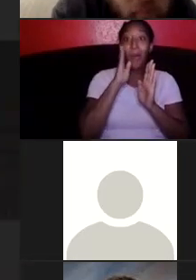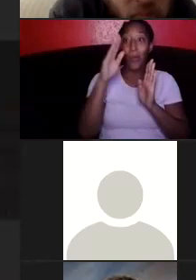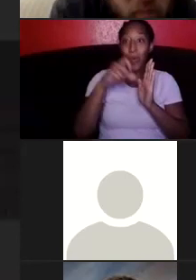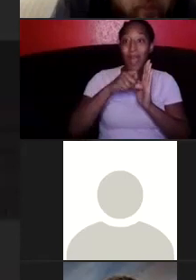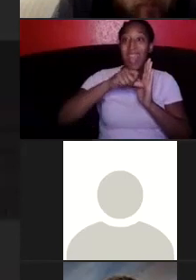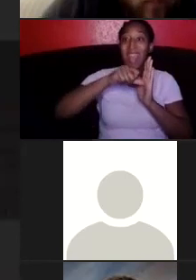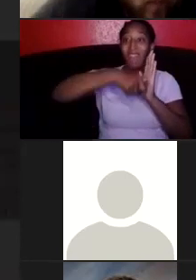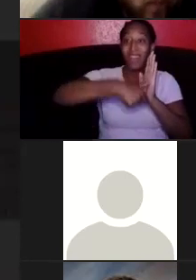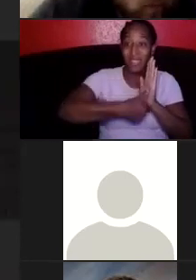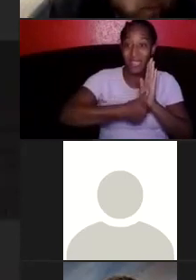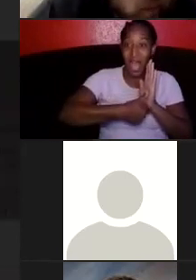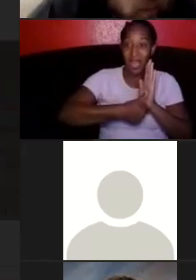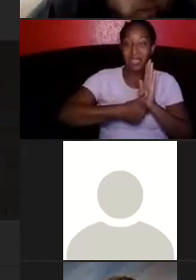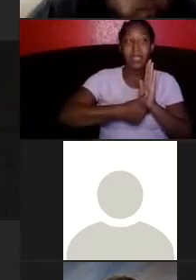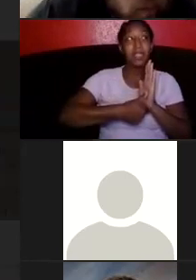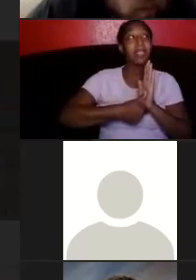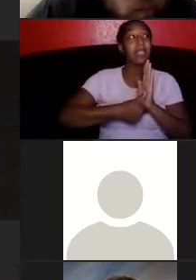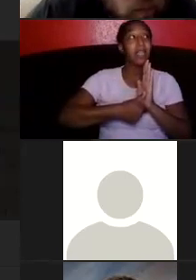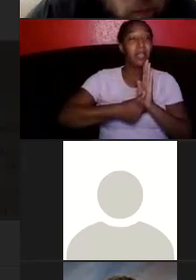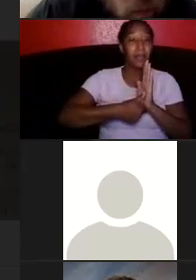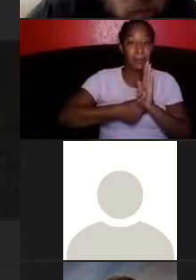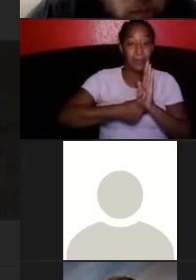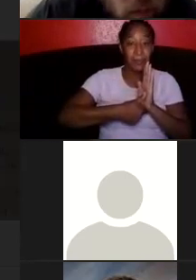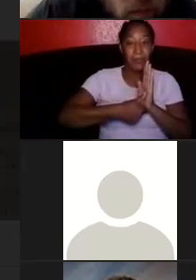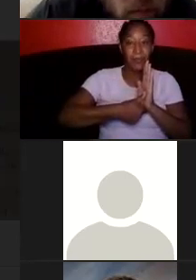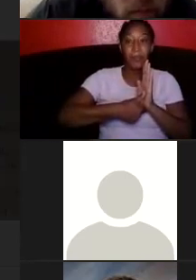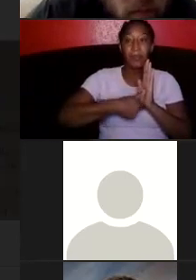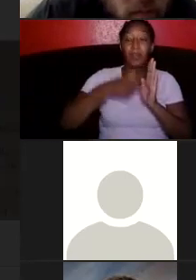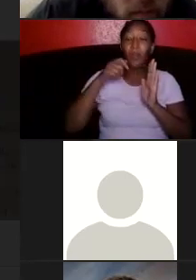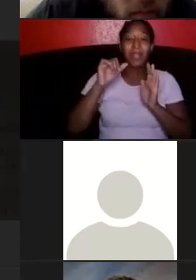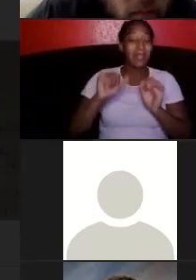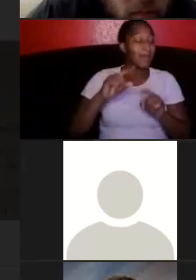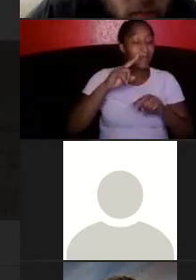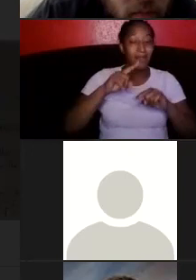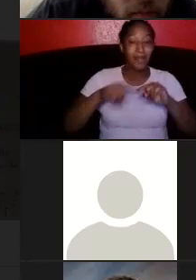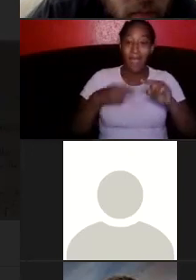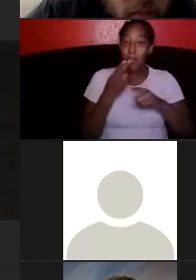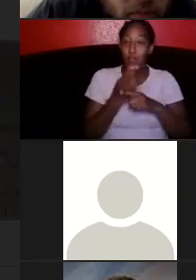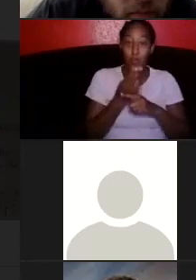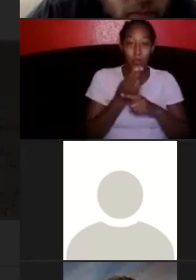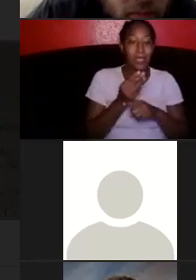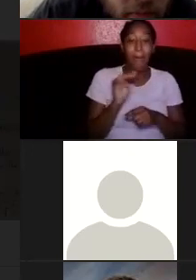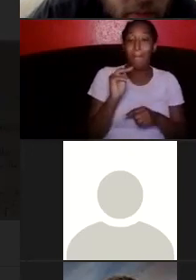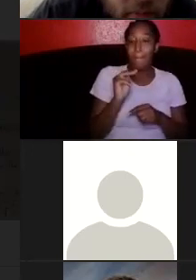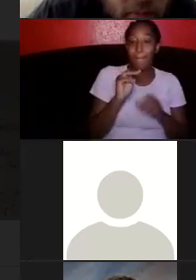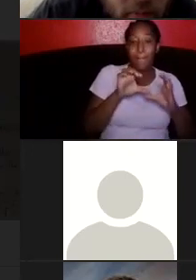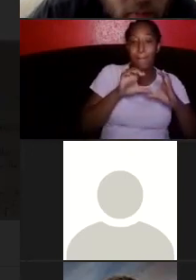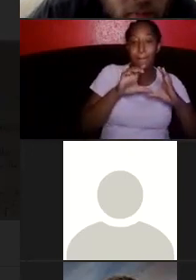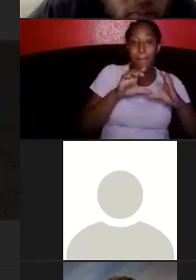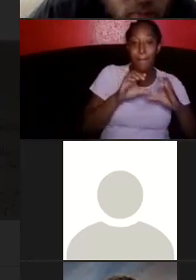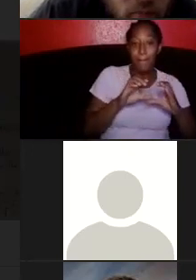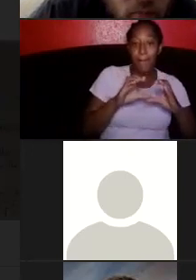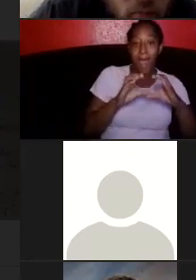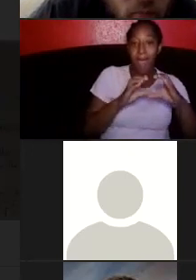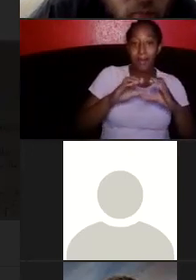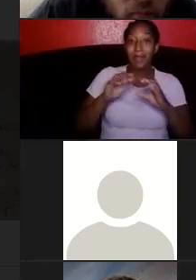say, well, we can't use mass times gravity in this case. Watch. Determine the force of gravitational